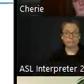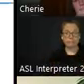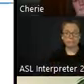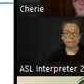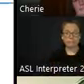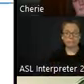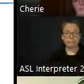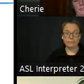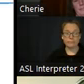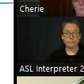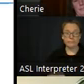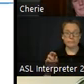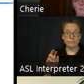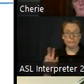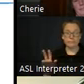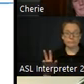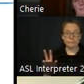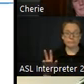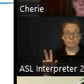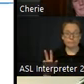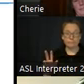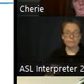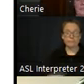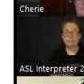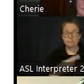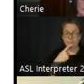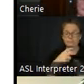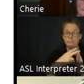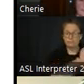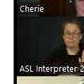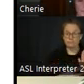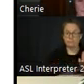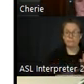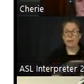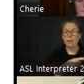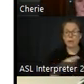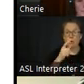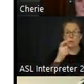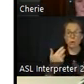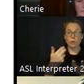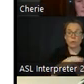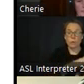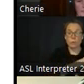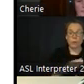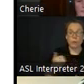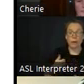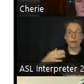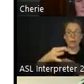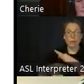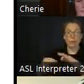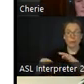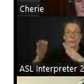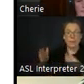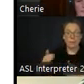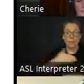Sure. Number three, in addition to seated board membership positions, alternate members should be